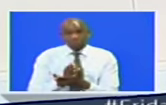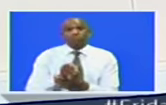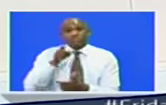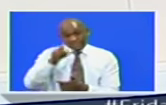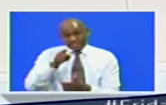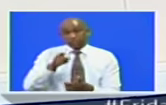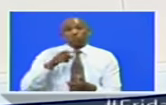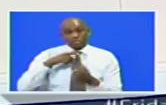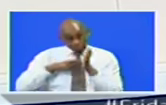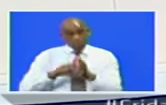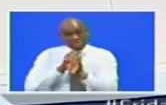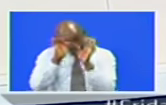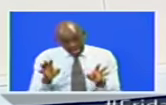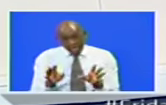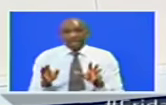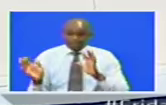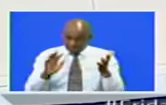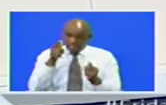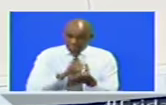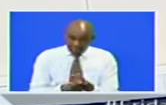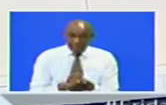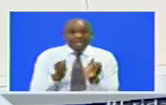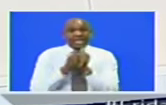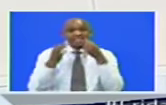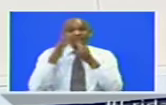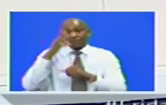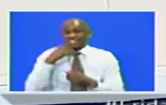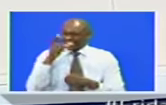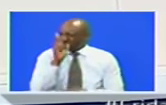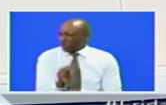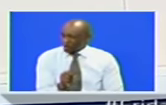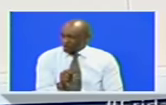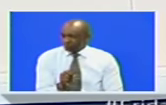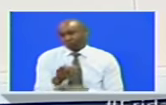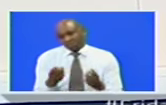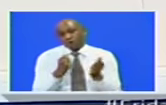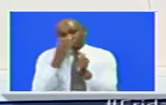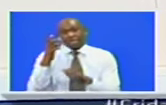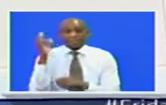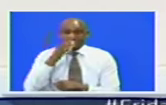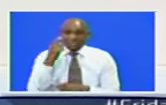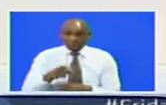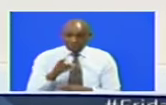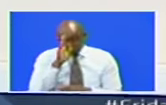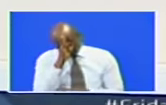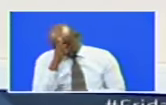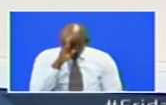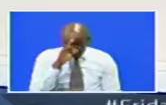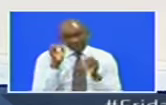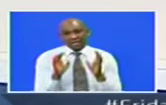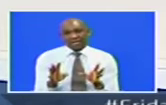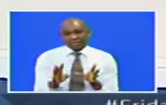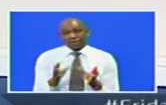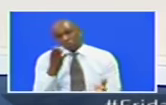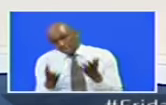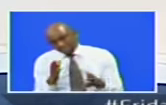there's credibility in the whole process. 18% say no, and then also 14% say that they're really not sure if this is